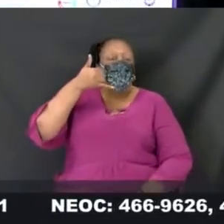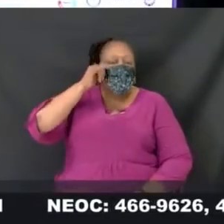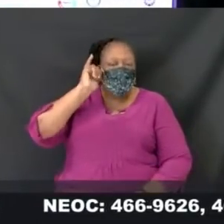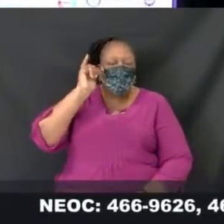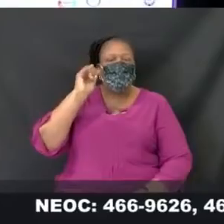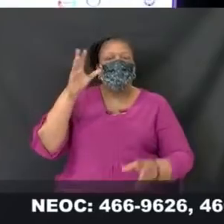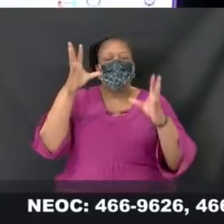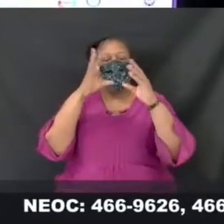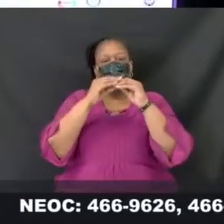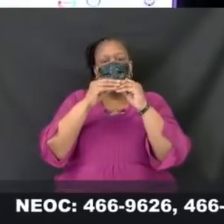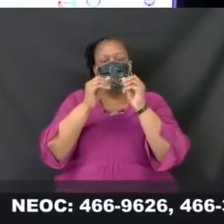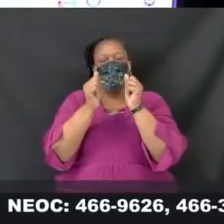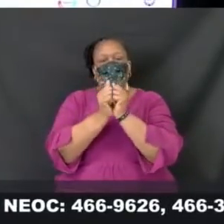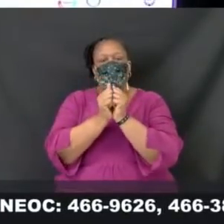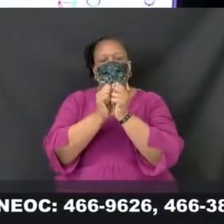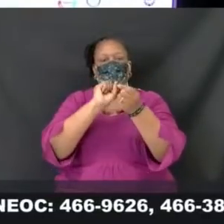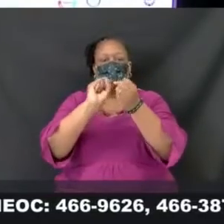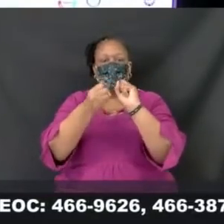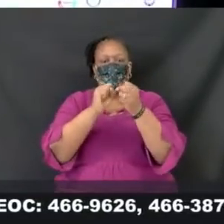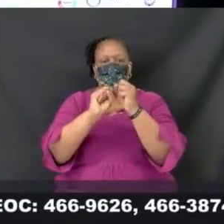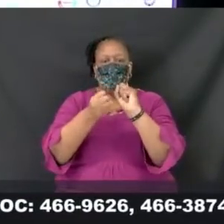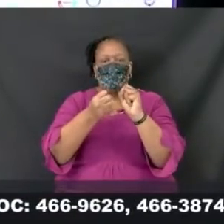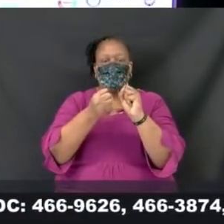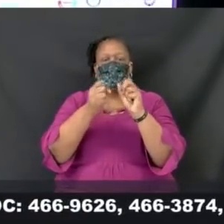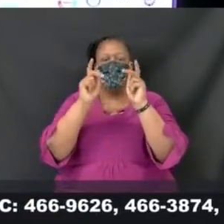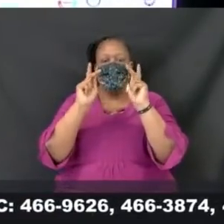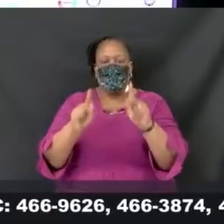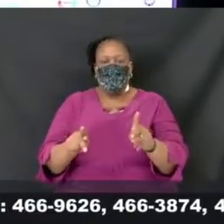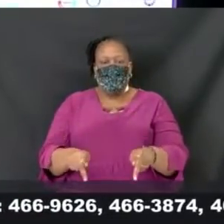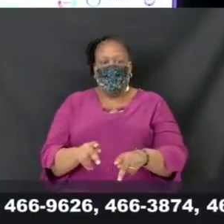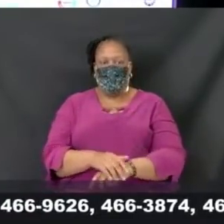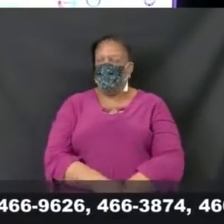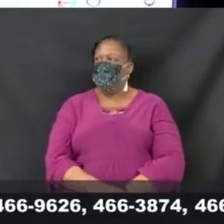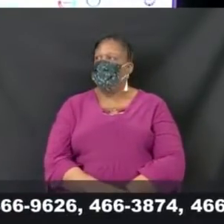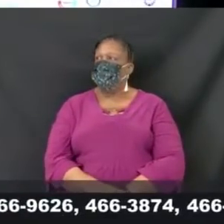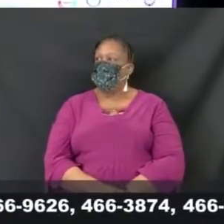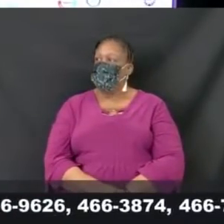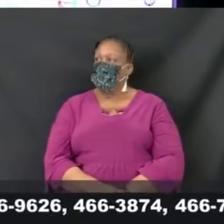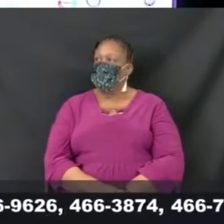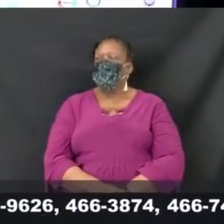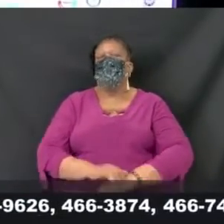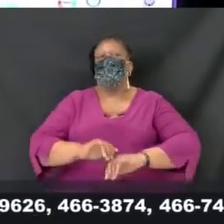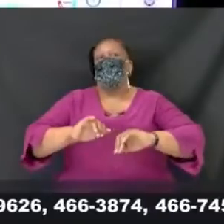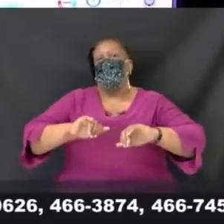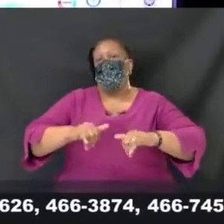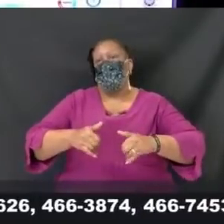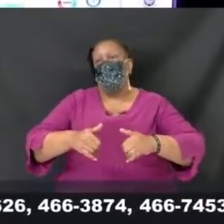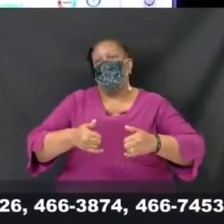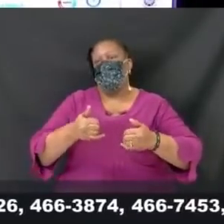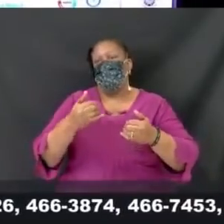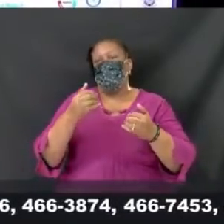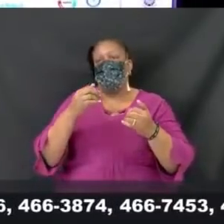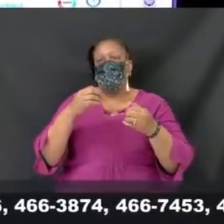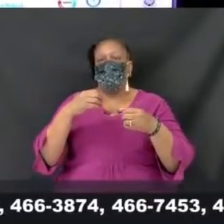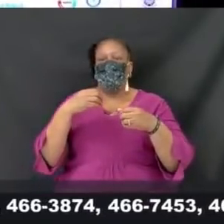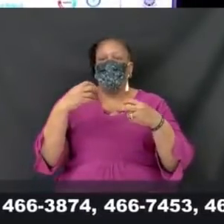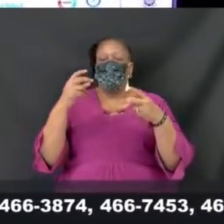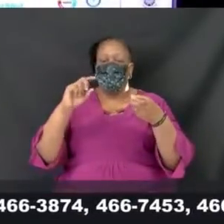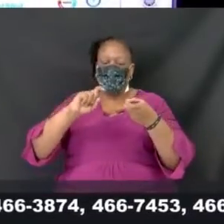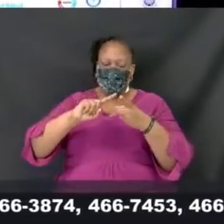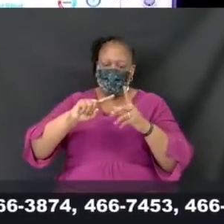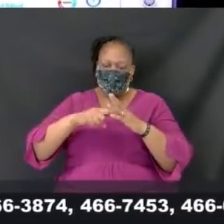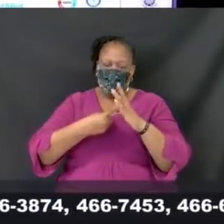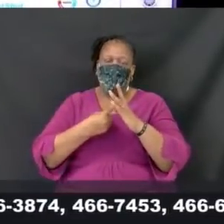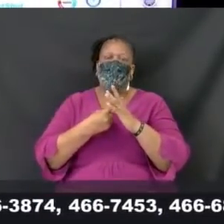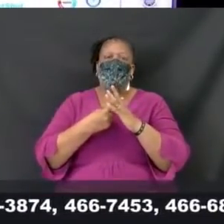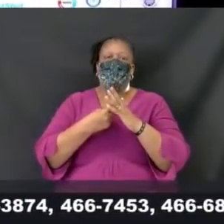we discussed the resumption of athletic meets here in St. Kitts and Nevis. And